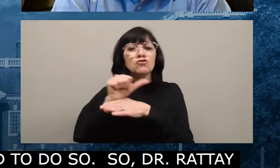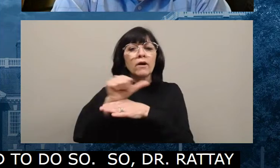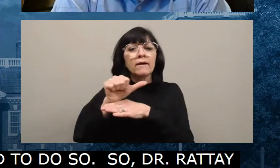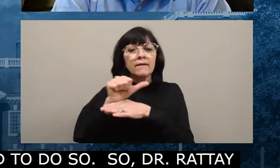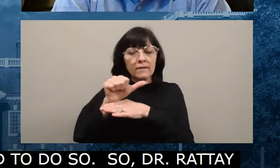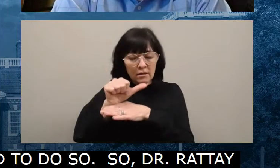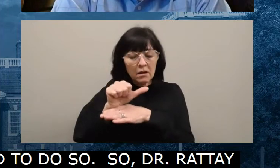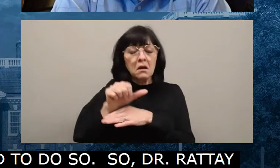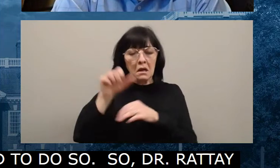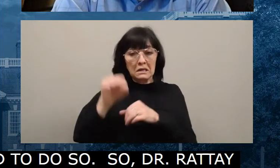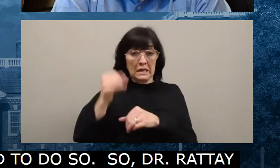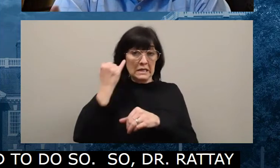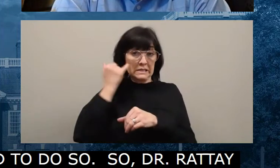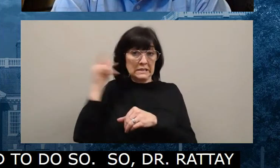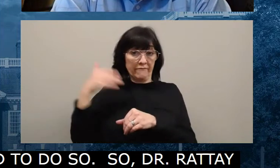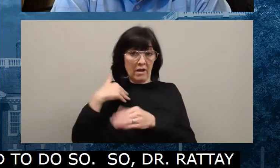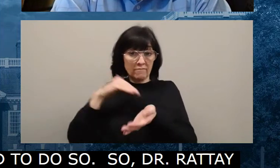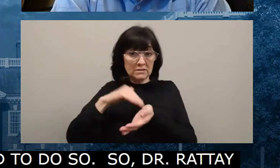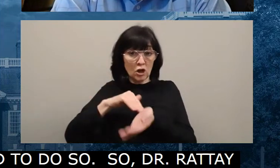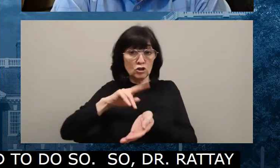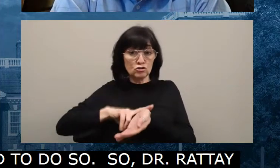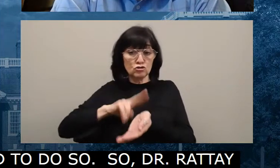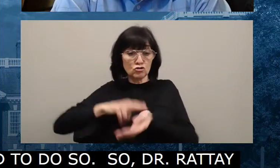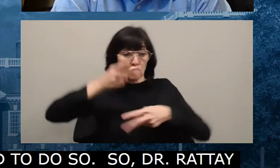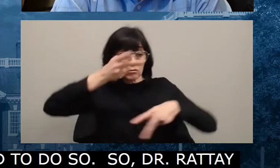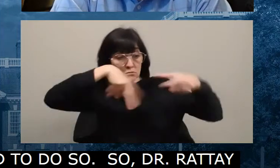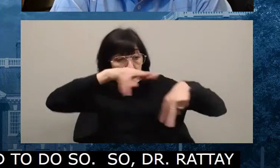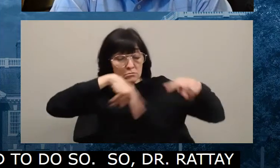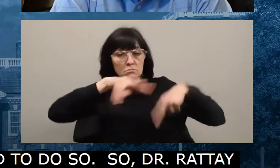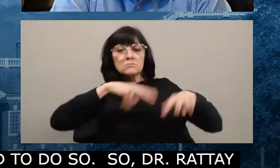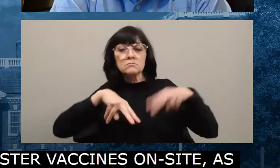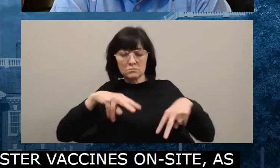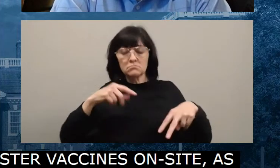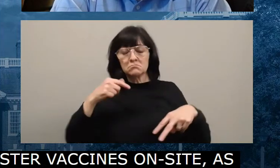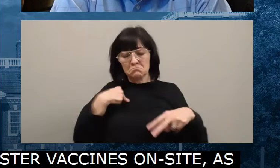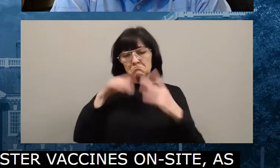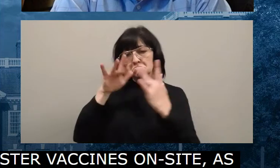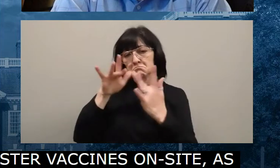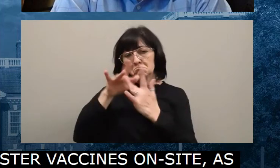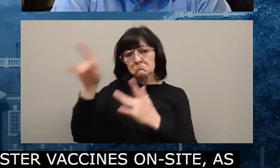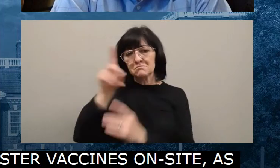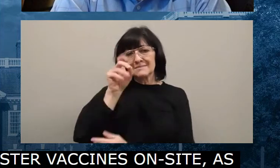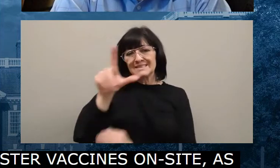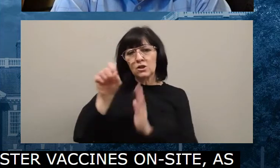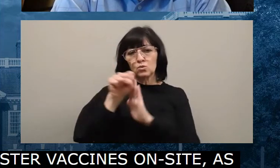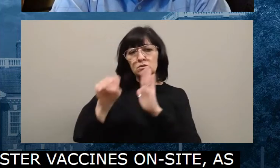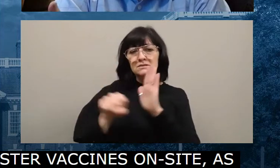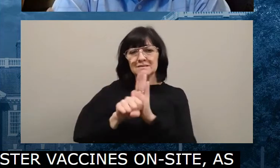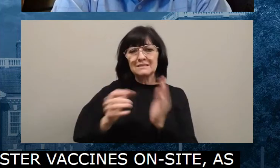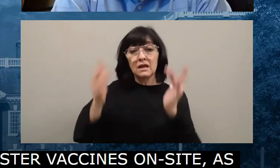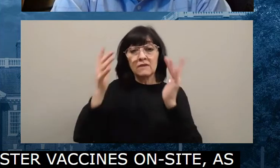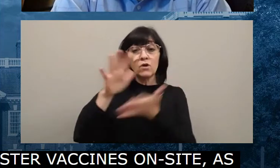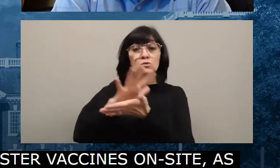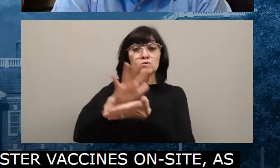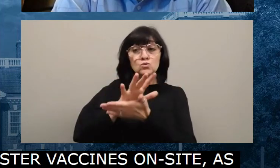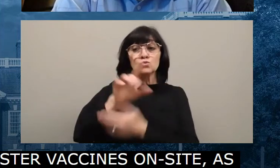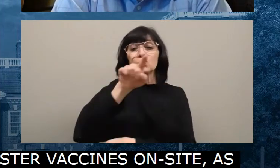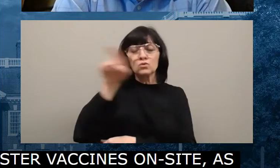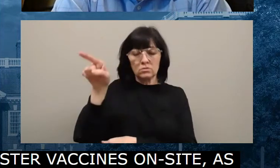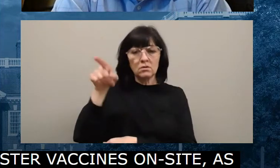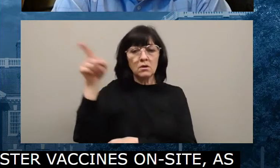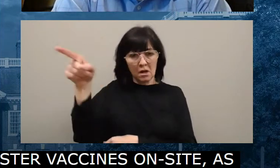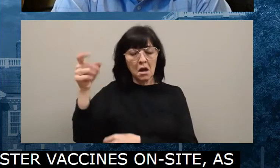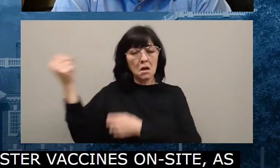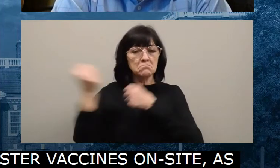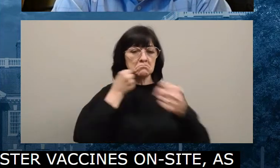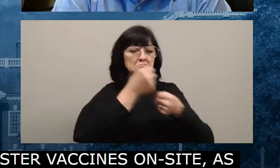there, a doctor, nurse, et cetera. So we reached out to the Delaware State Fire School, good partners, utilized some of their EMTs to get trained Friday, and then they ran an event